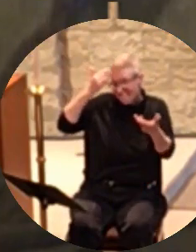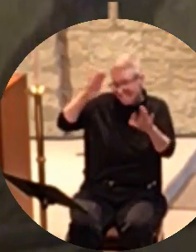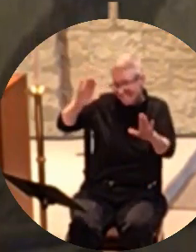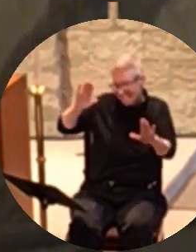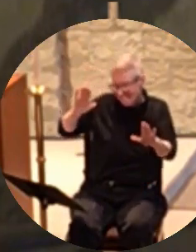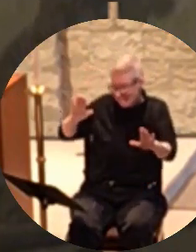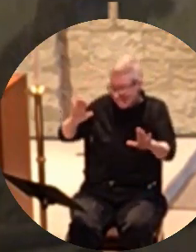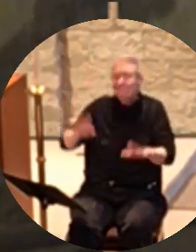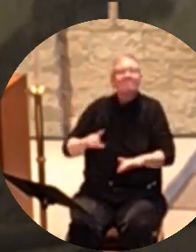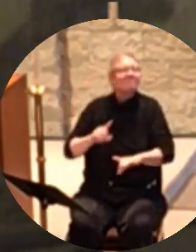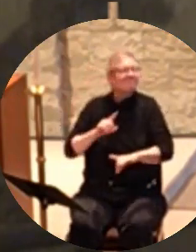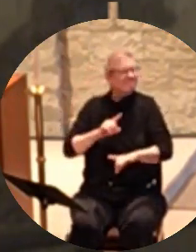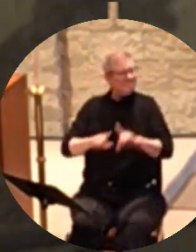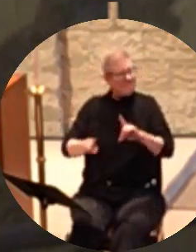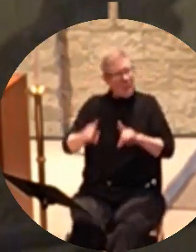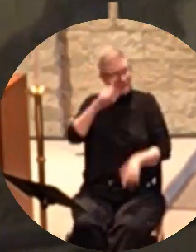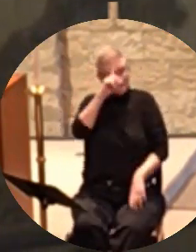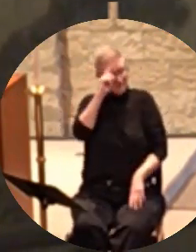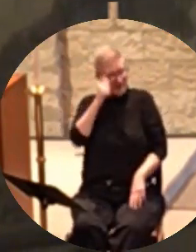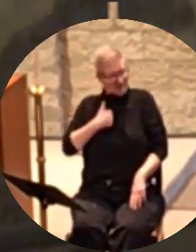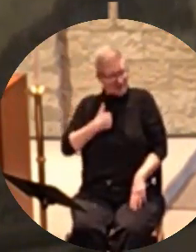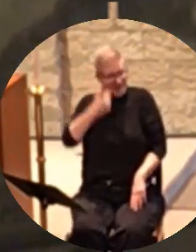Because I knew you.